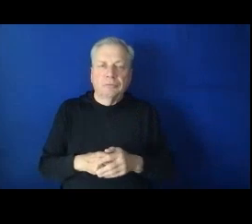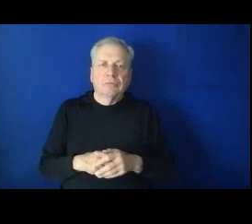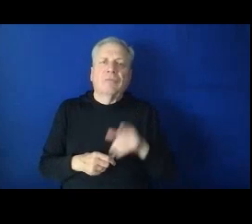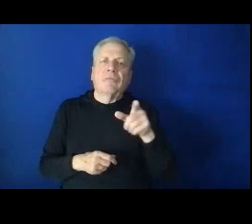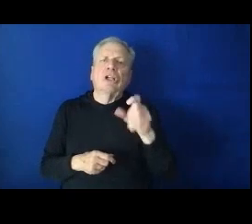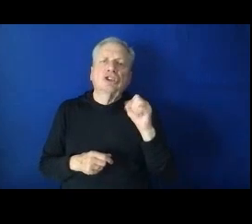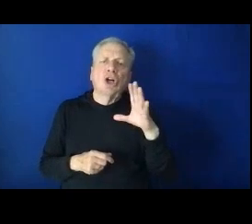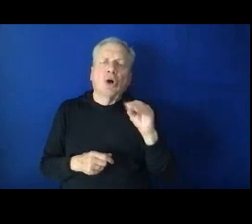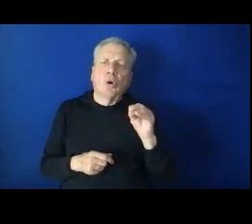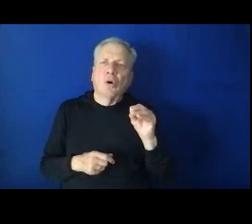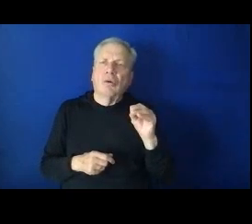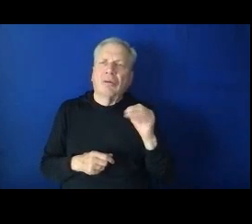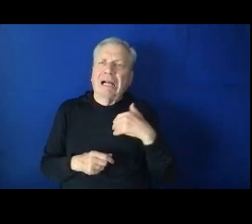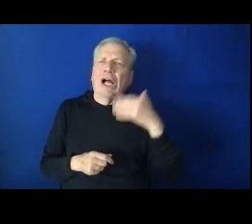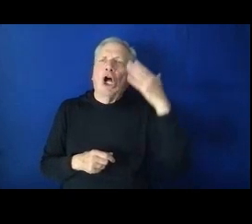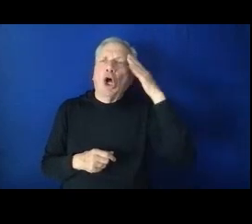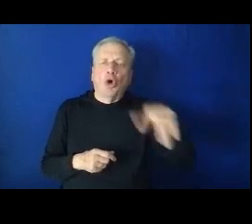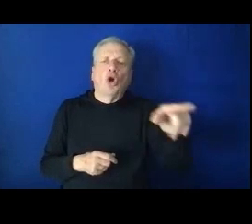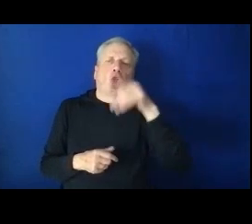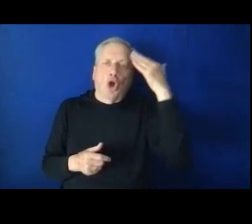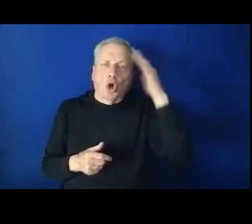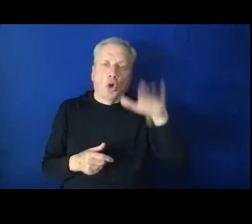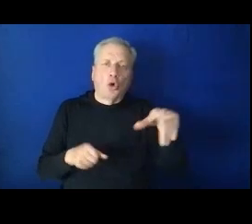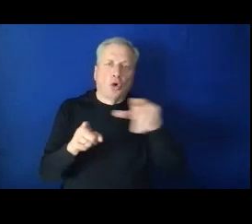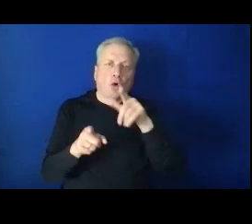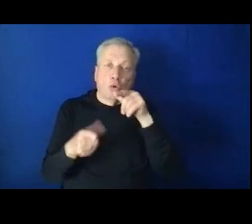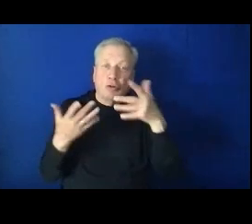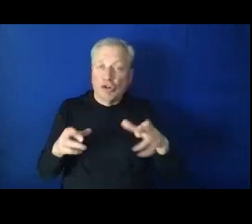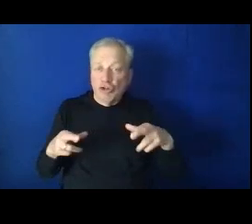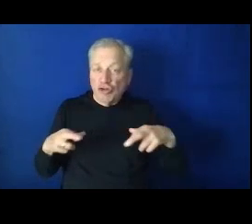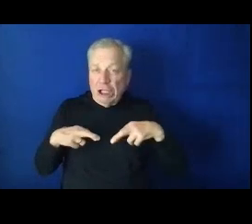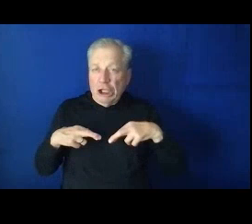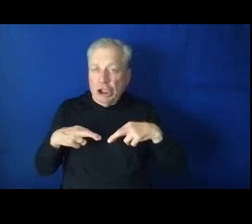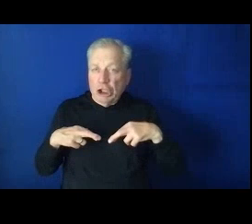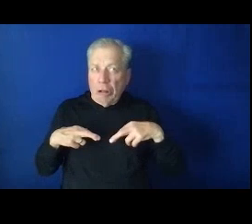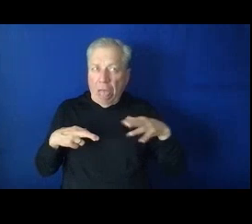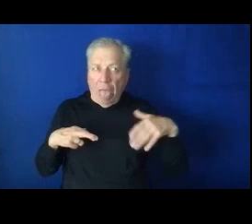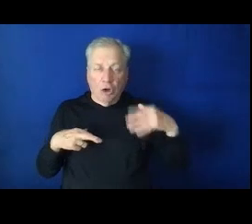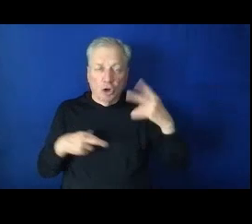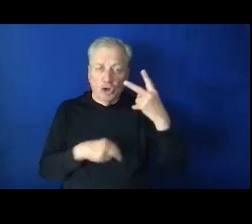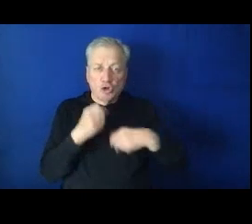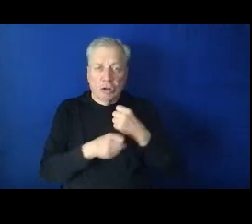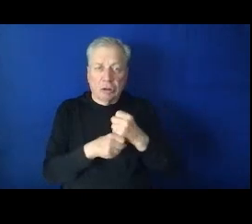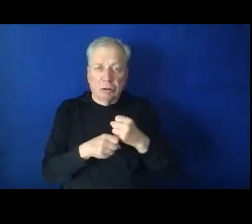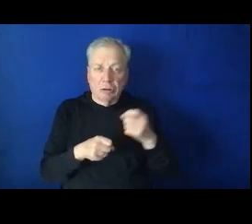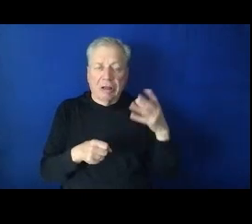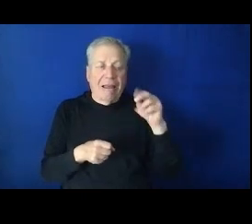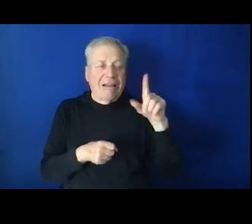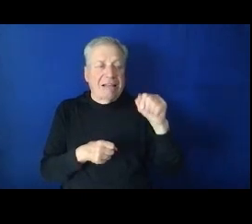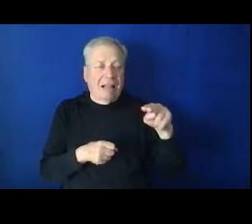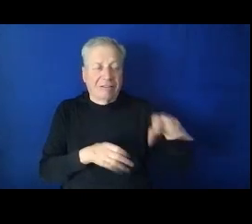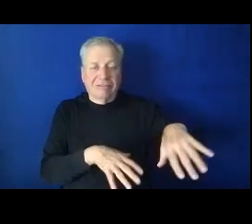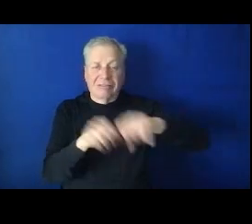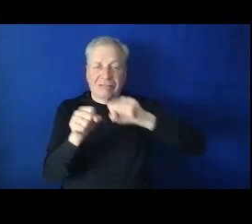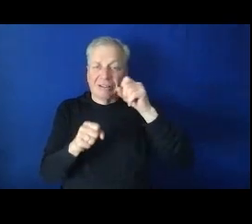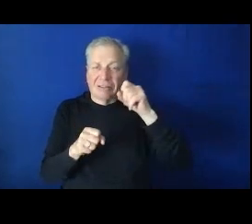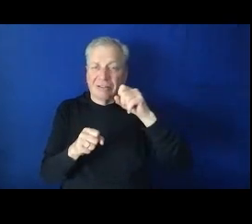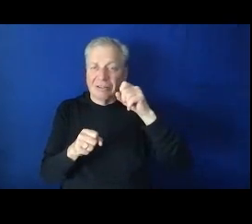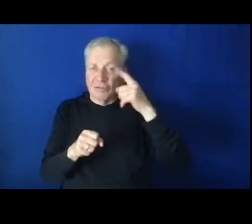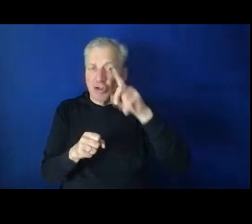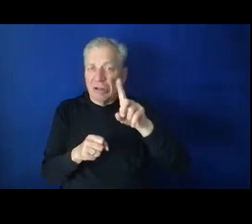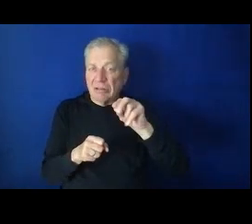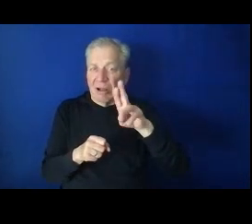So I know you all know Doug Smith, who retired not quite 2 years ago, and Dan Staler's taken over for Doug Smith in his place. And